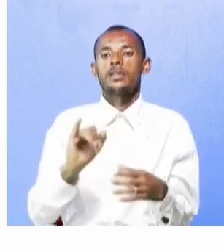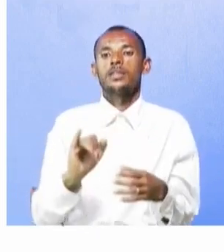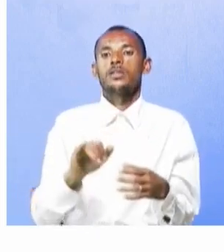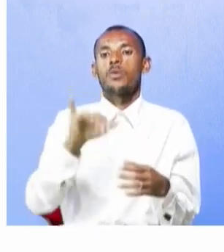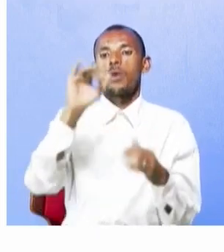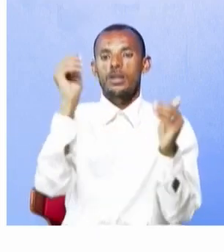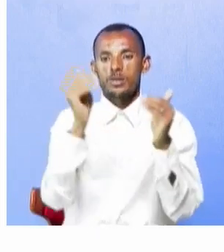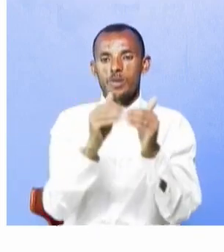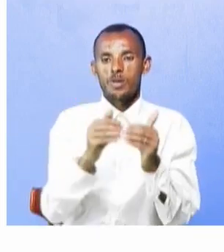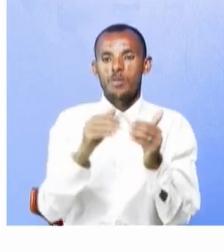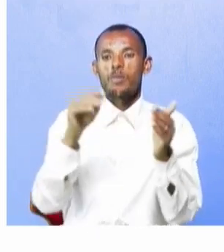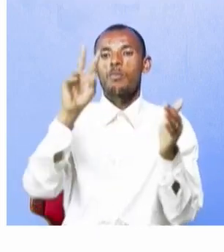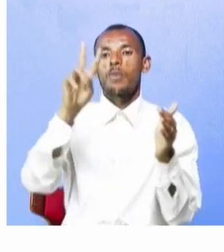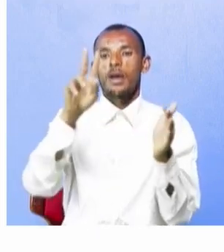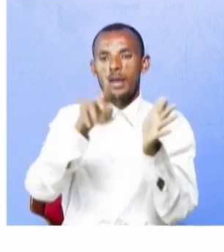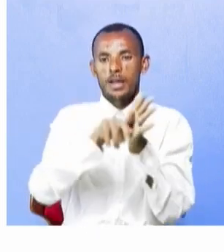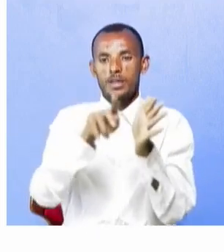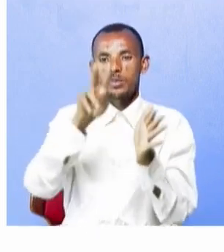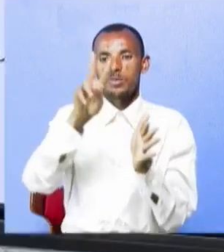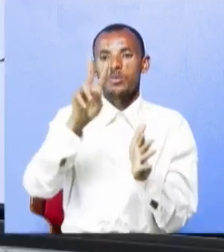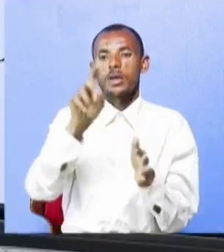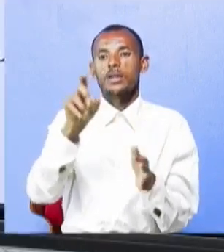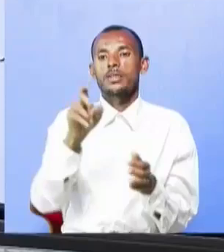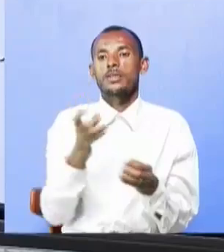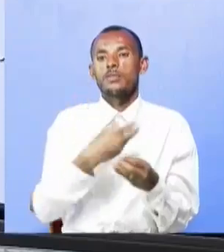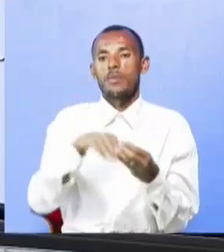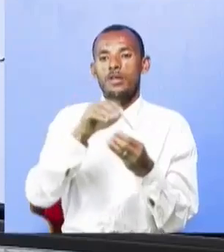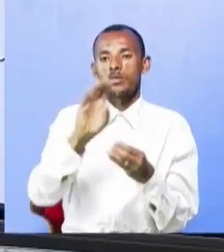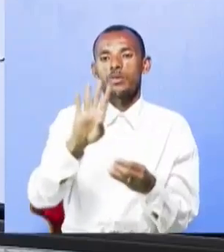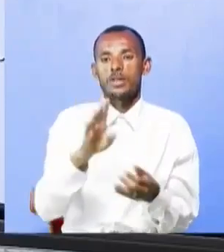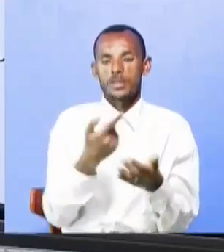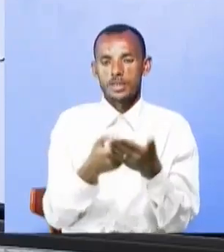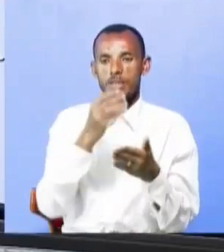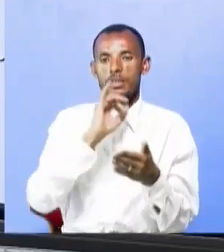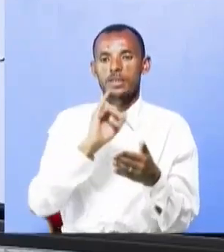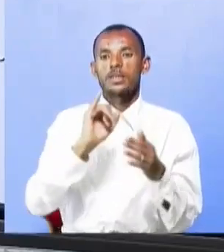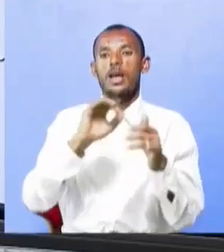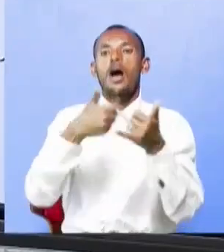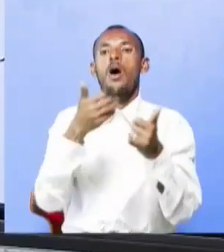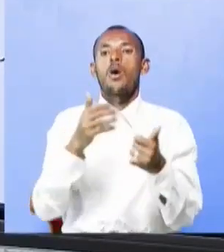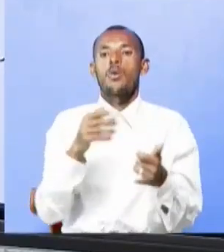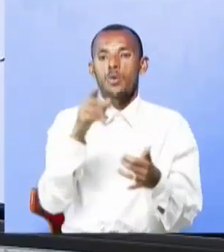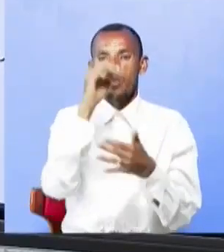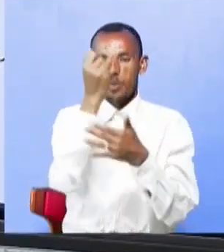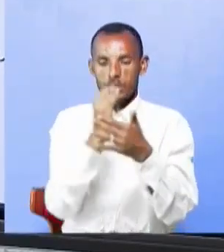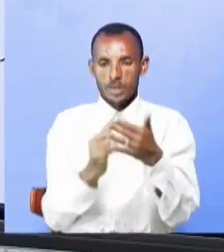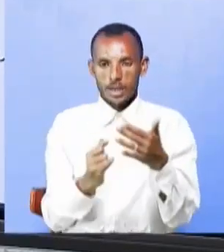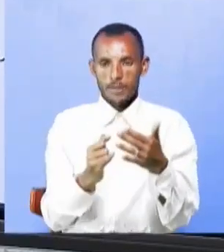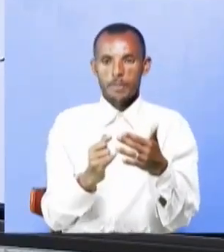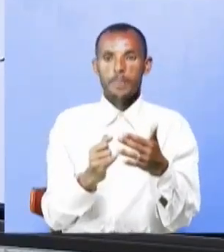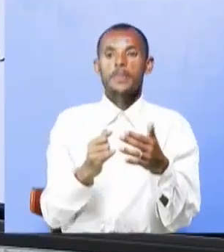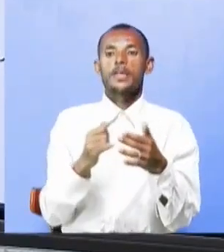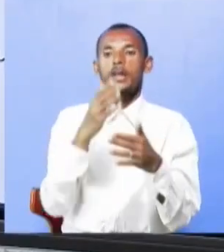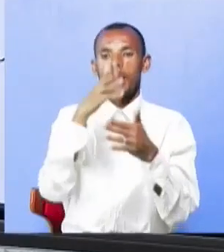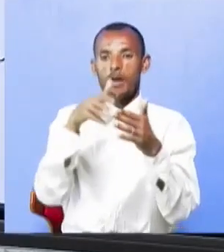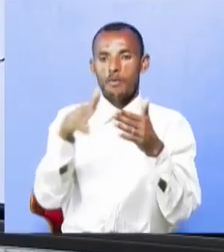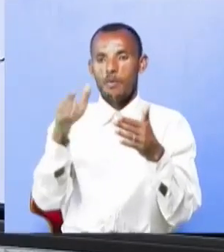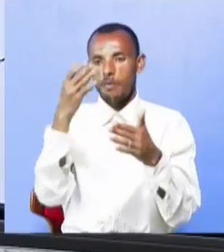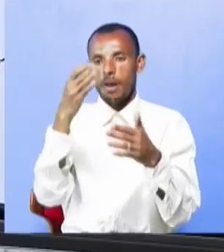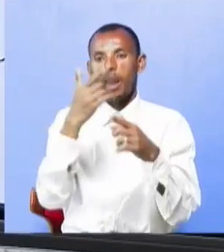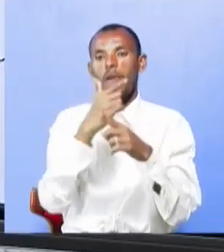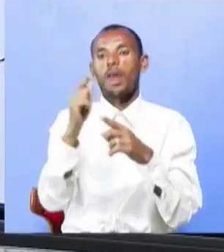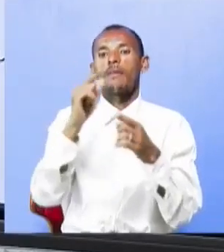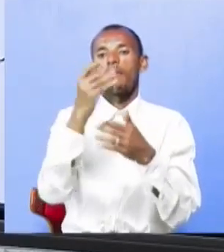equals to minus 2x plus 4, okay? So this is how you sketch the graph of a linear